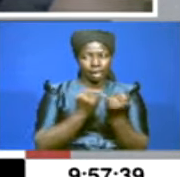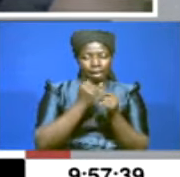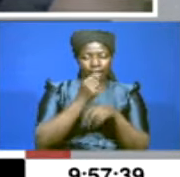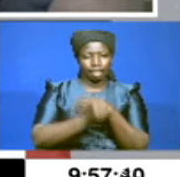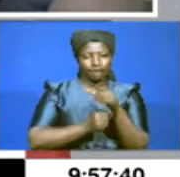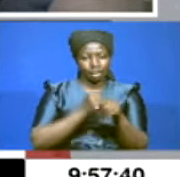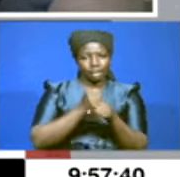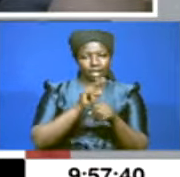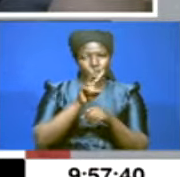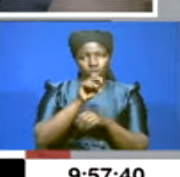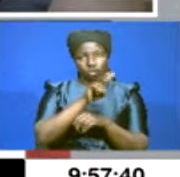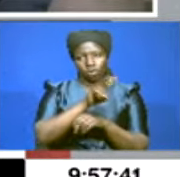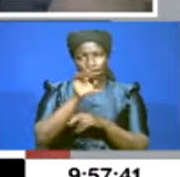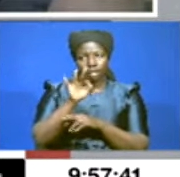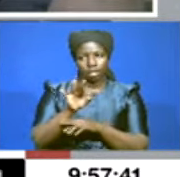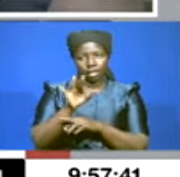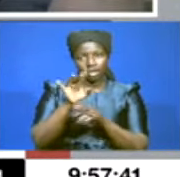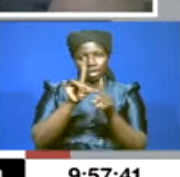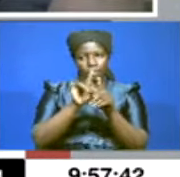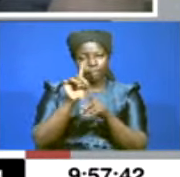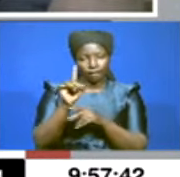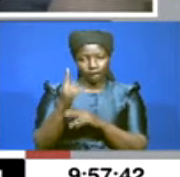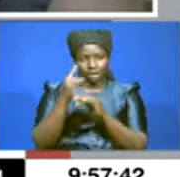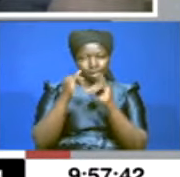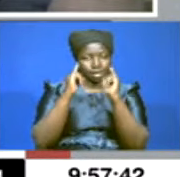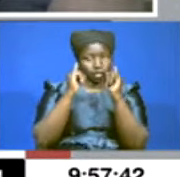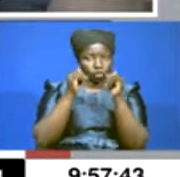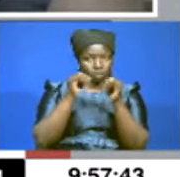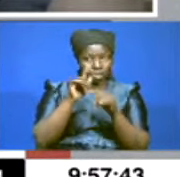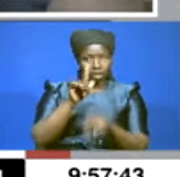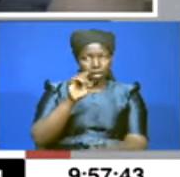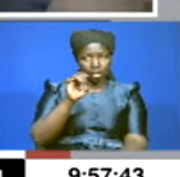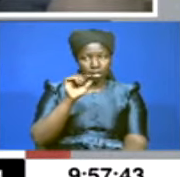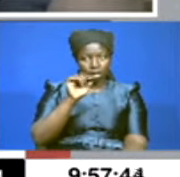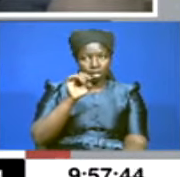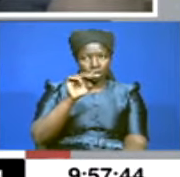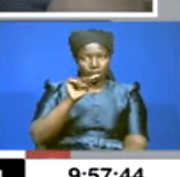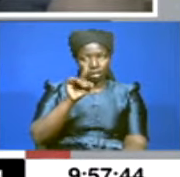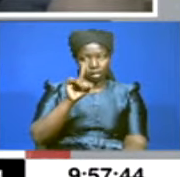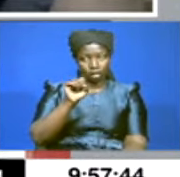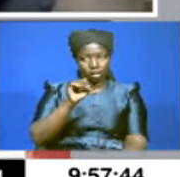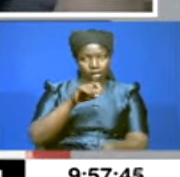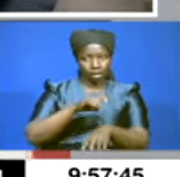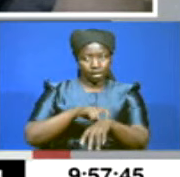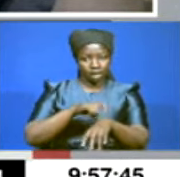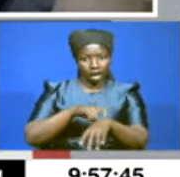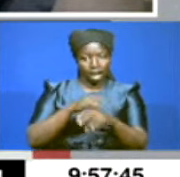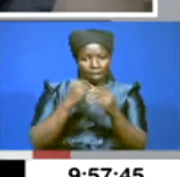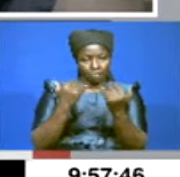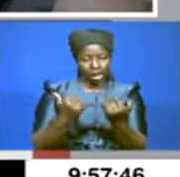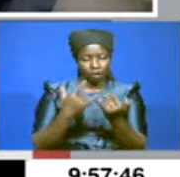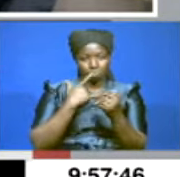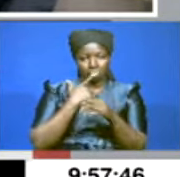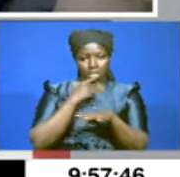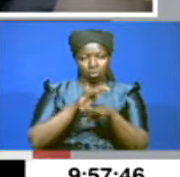2023, and very first edition, that is Legends Edition, it's time now to say goodbye.